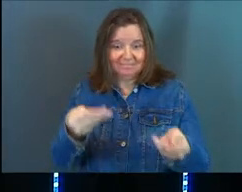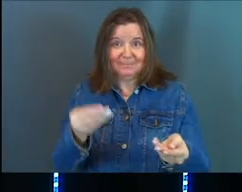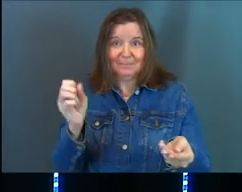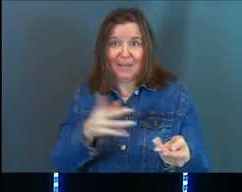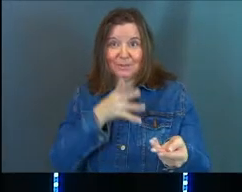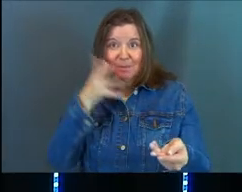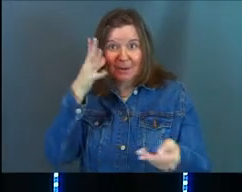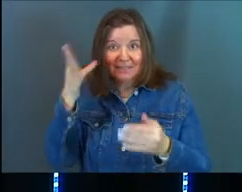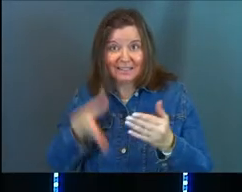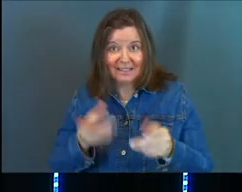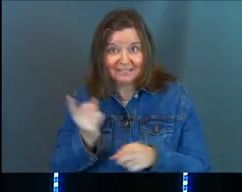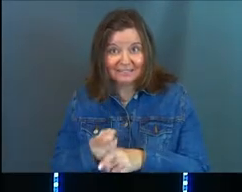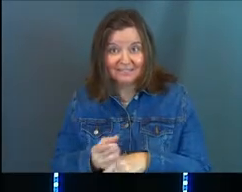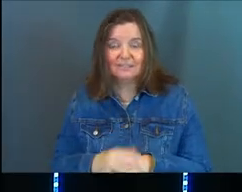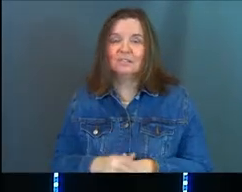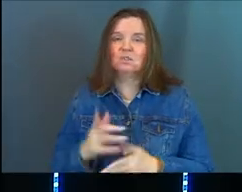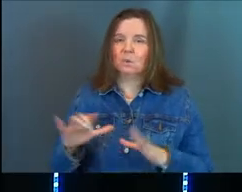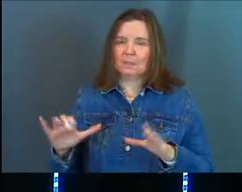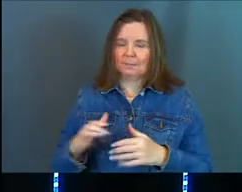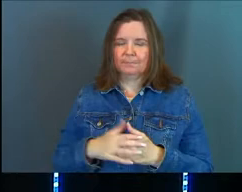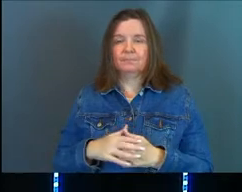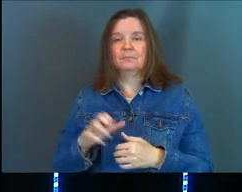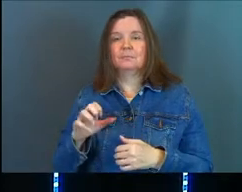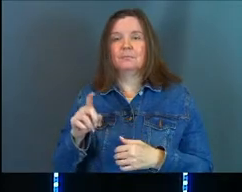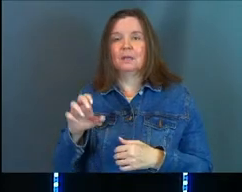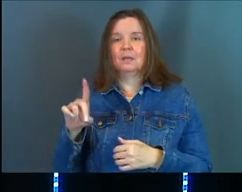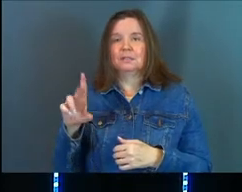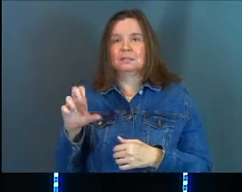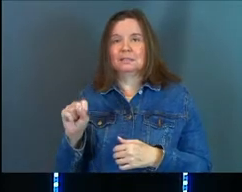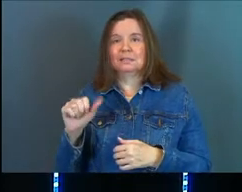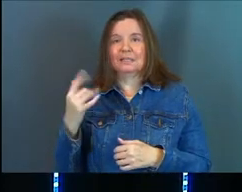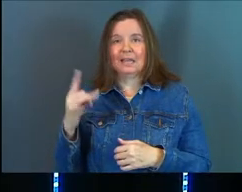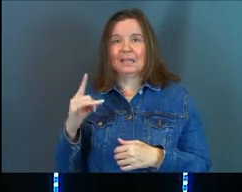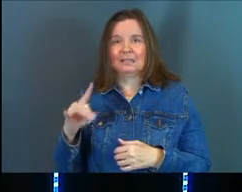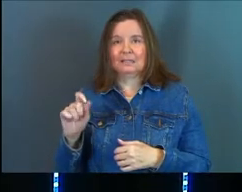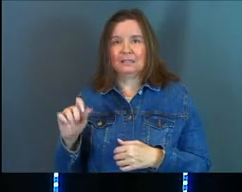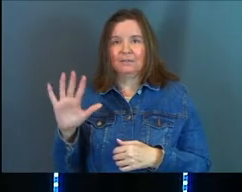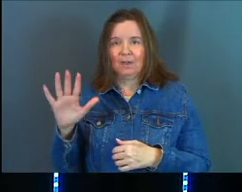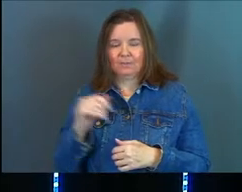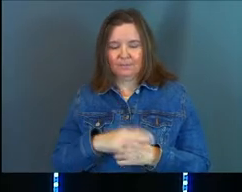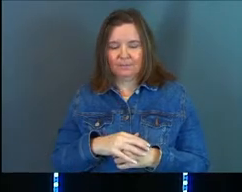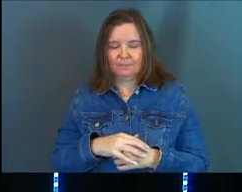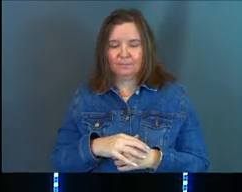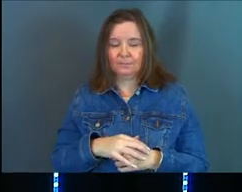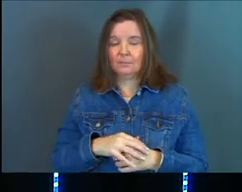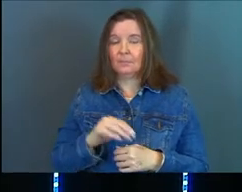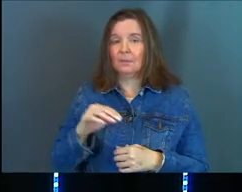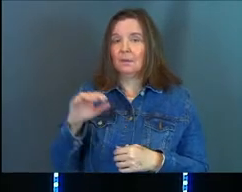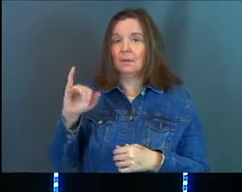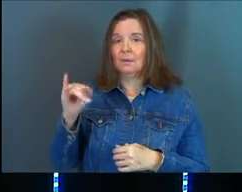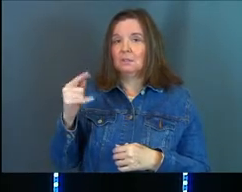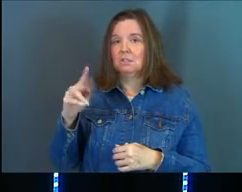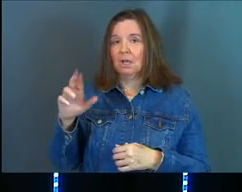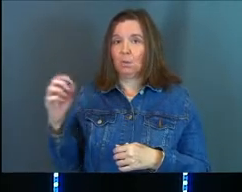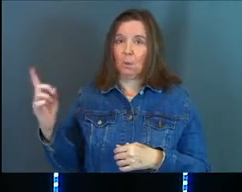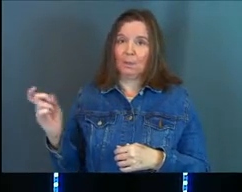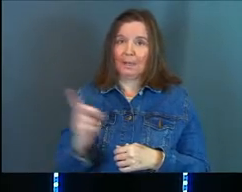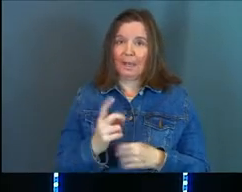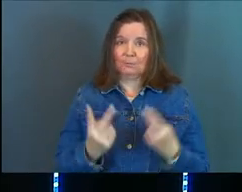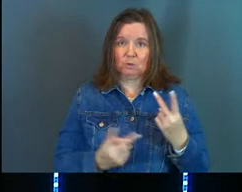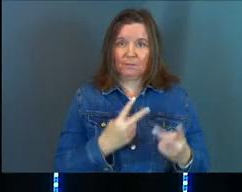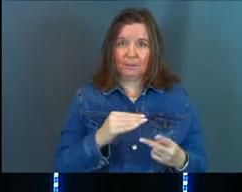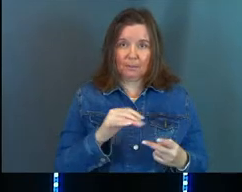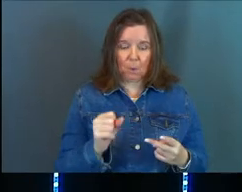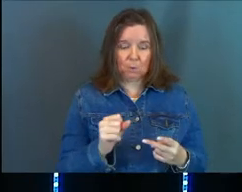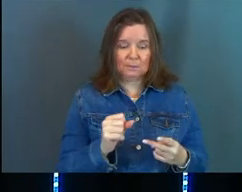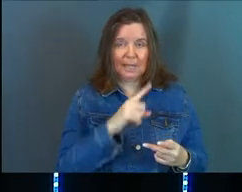end, right? So that's what he does. So this is Exodus 18:5. Jethro, Moses' father-in-law, now came to visit Moses in the